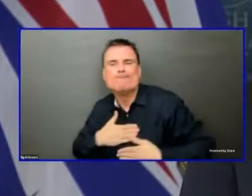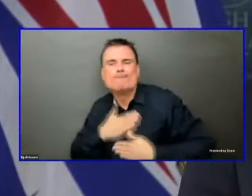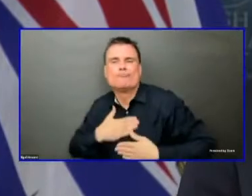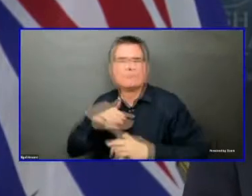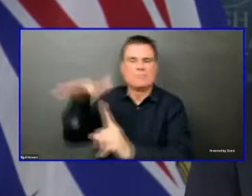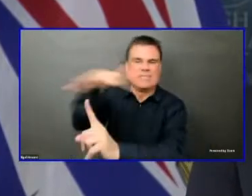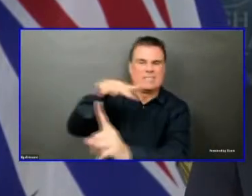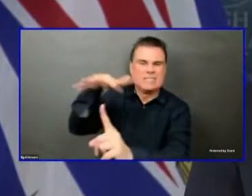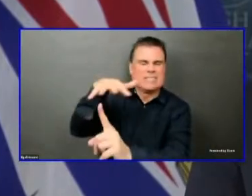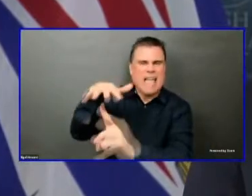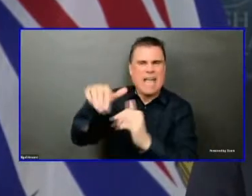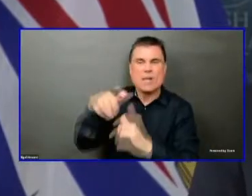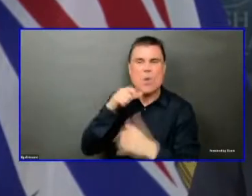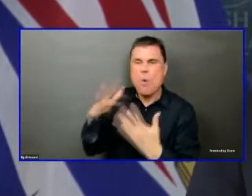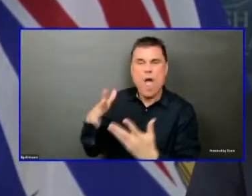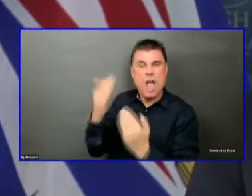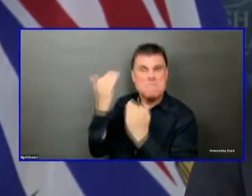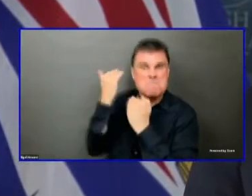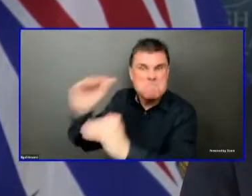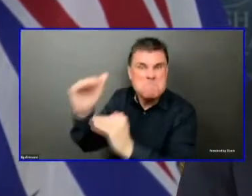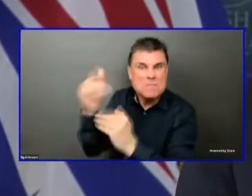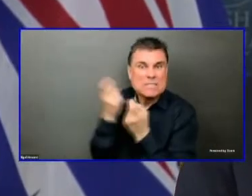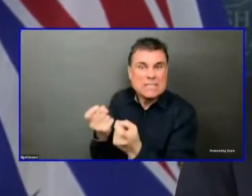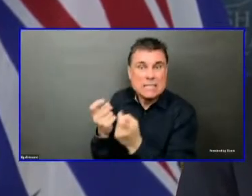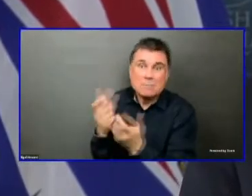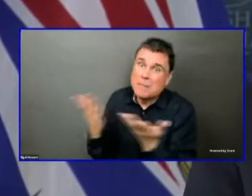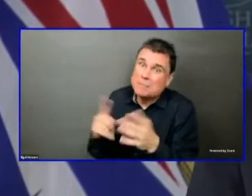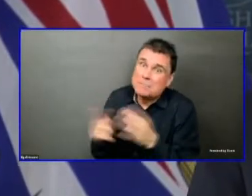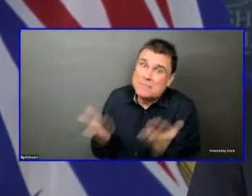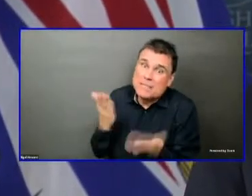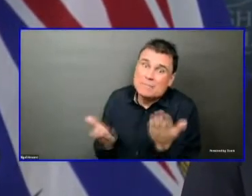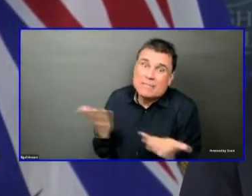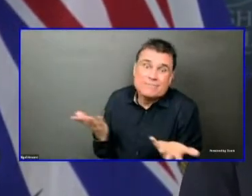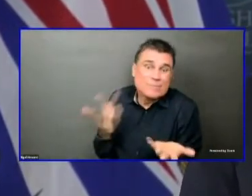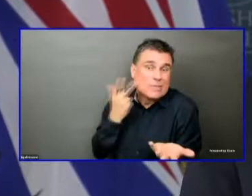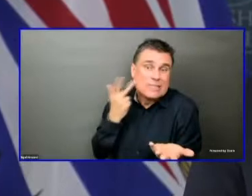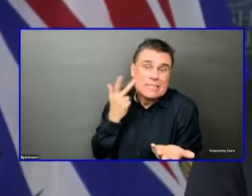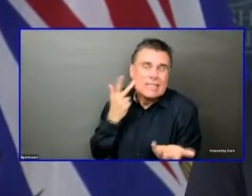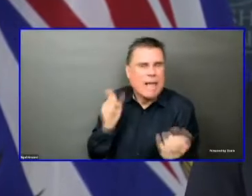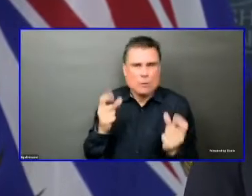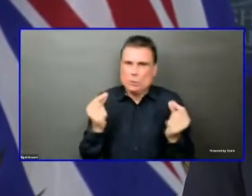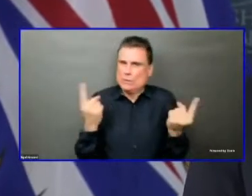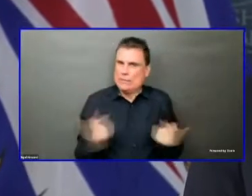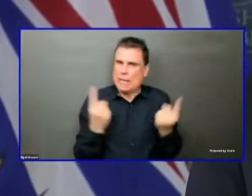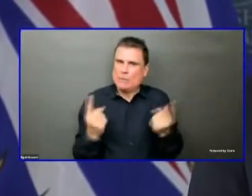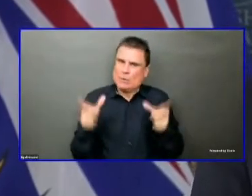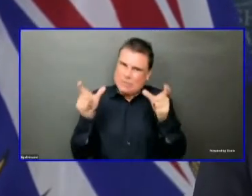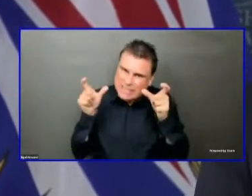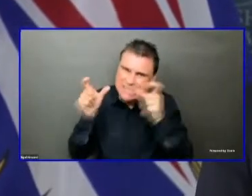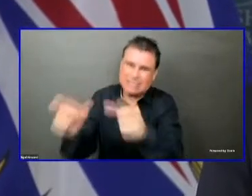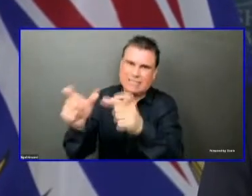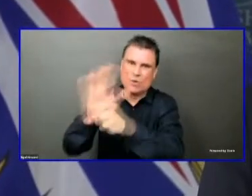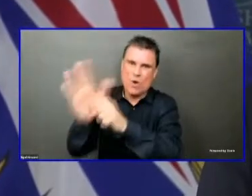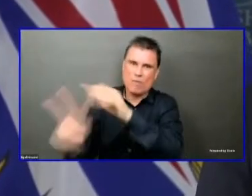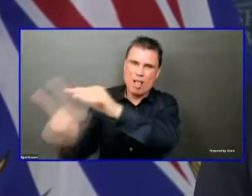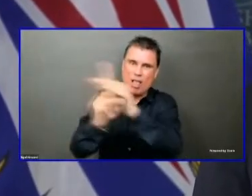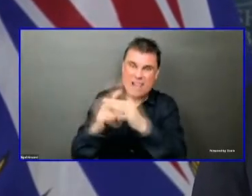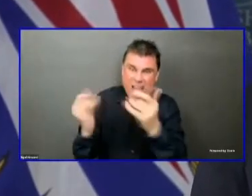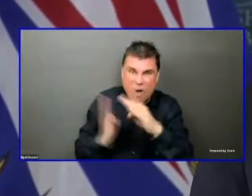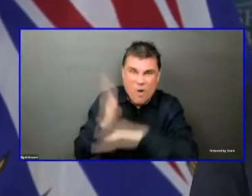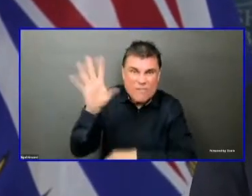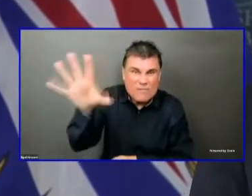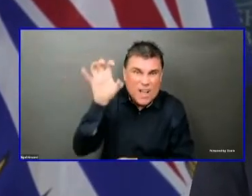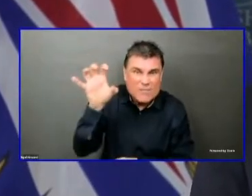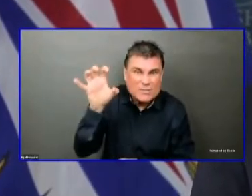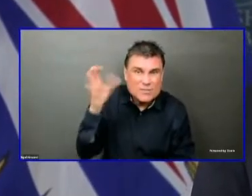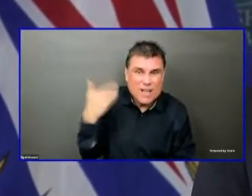now. The number of cases, more than 500 cases at Whistler, for example, from January 1st to February 2nd is too many.